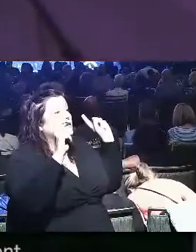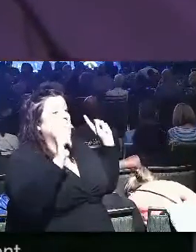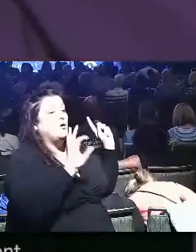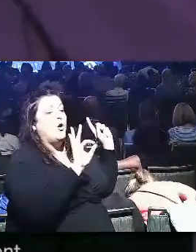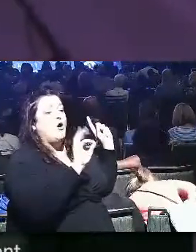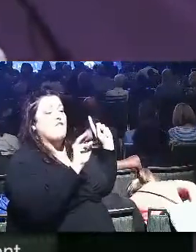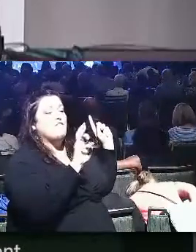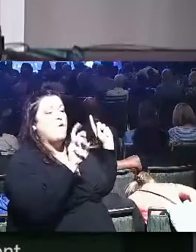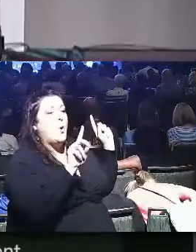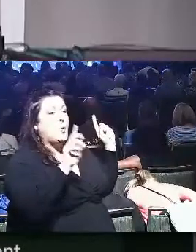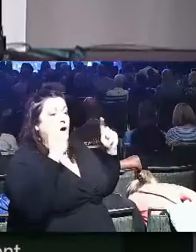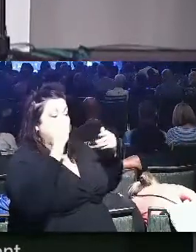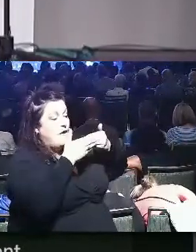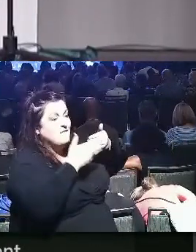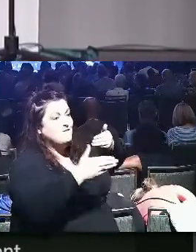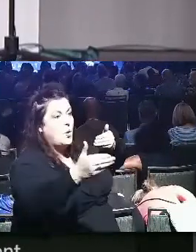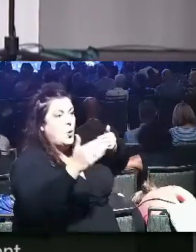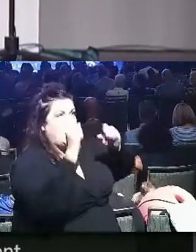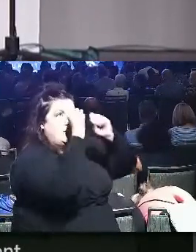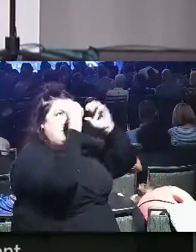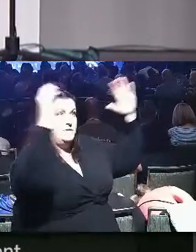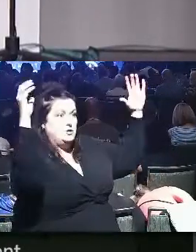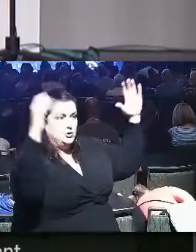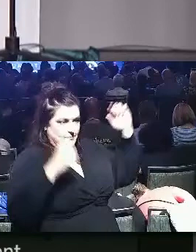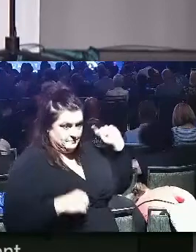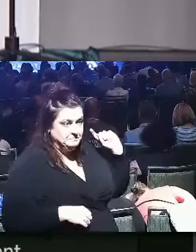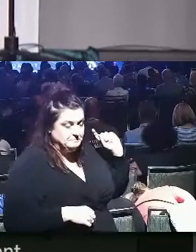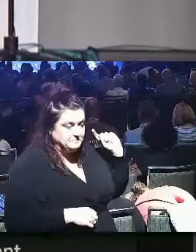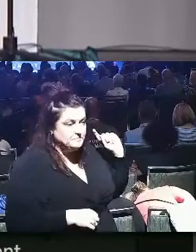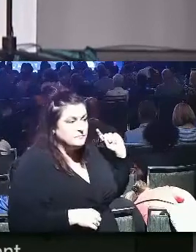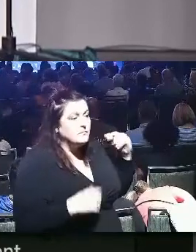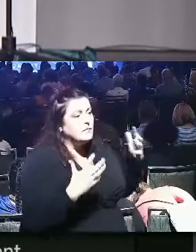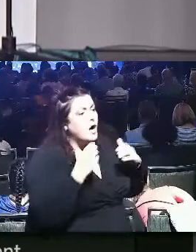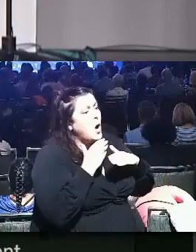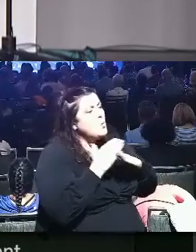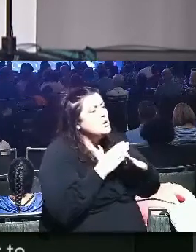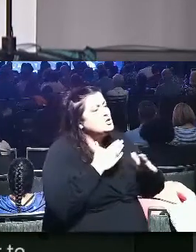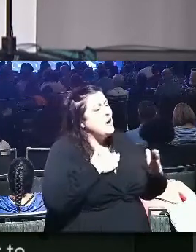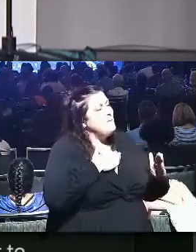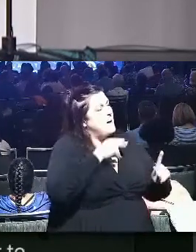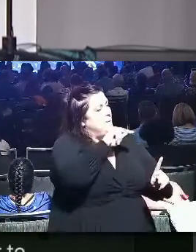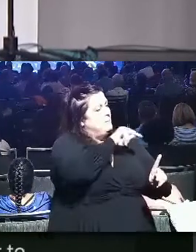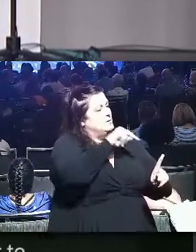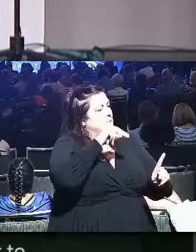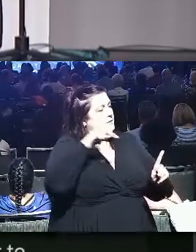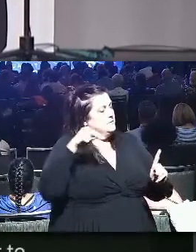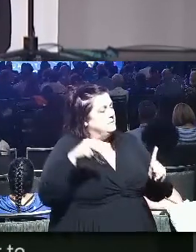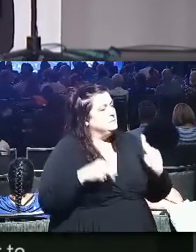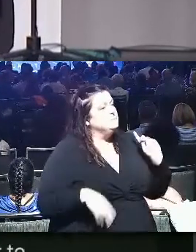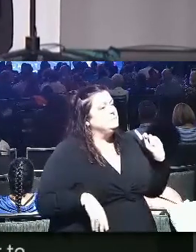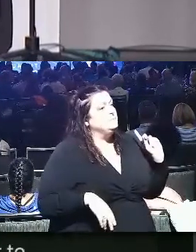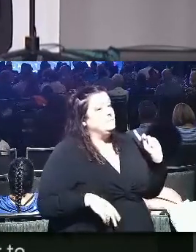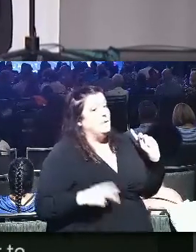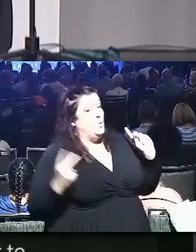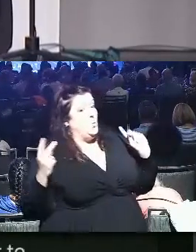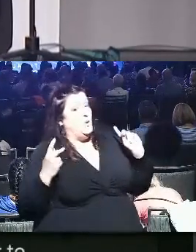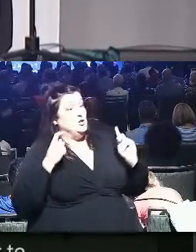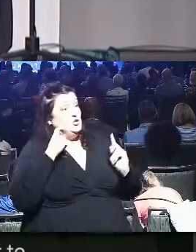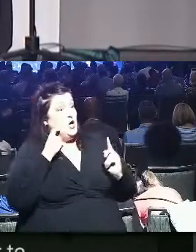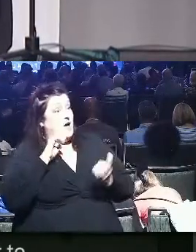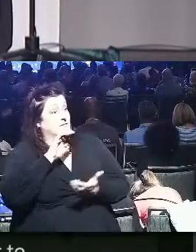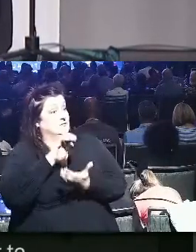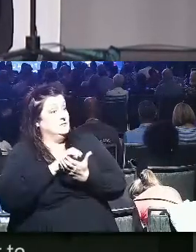Vision, brothers and sisters. And I want to share with you some of my perspectives. Marci and I just crossed 30 years